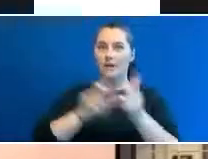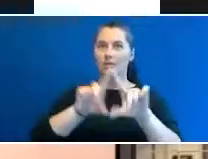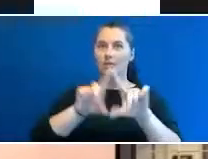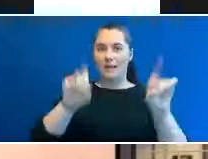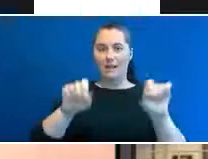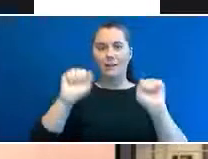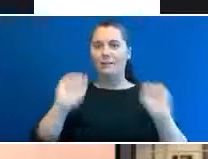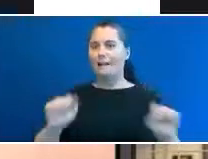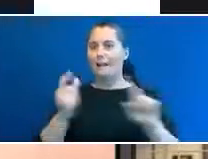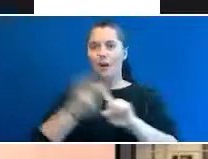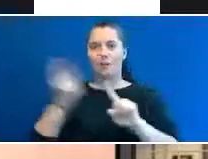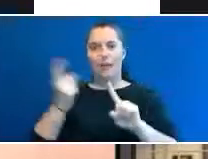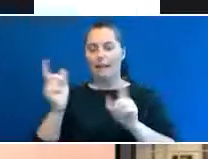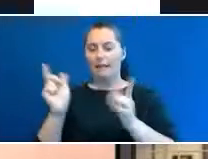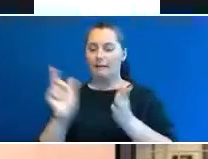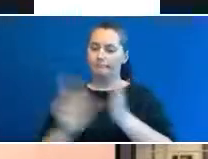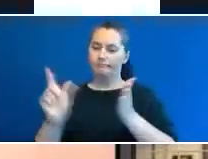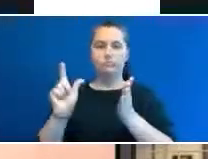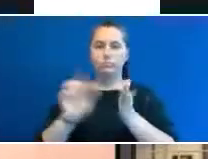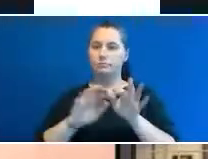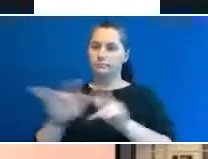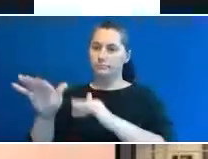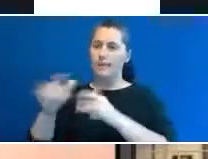process of being able to pay our vendors.